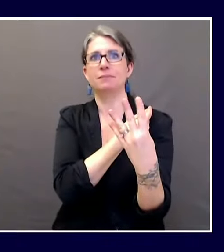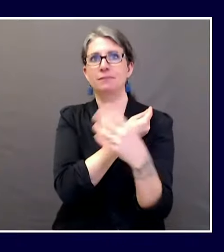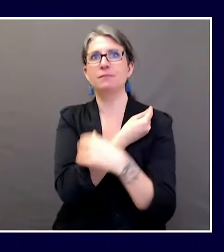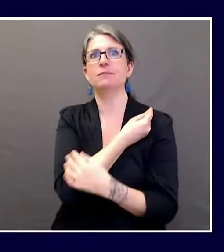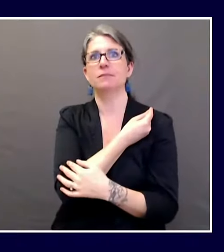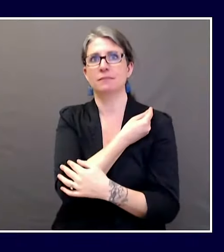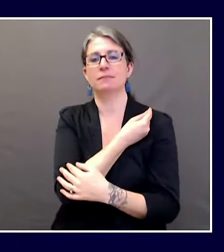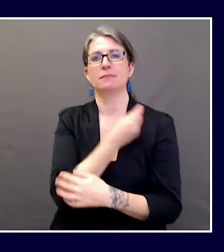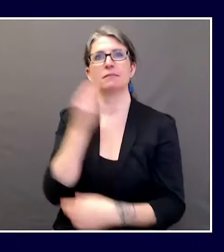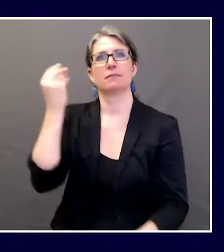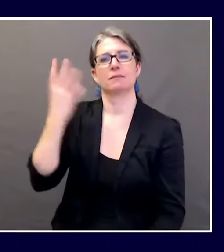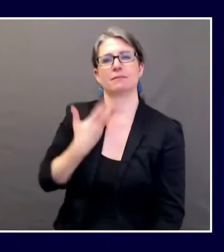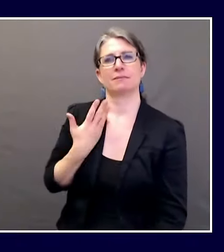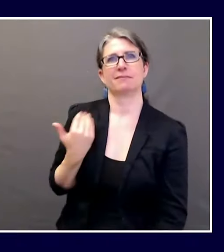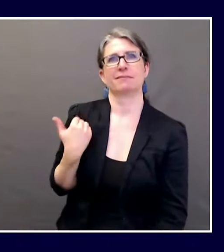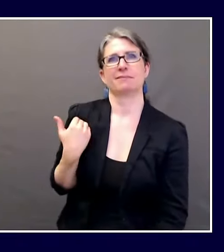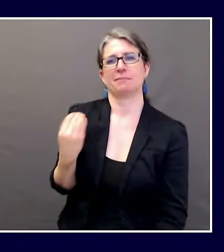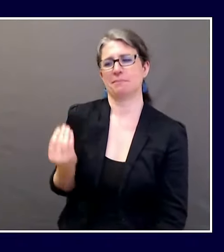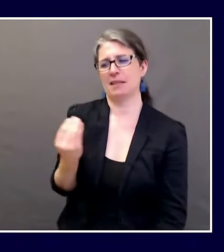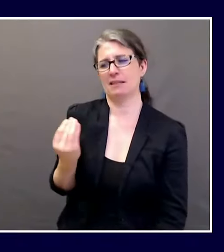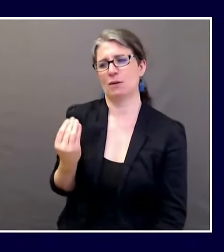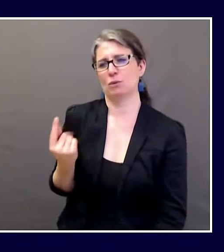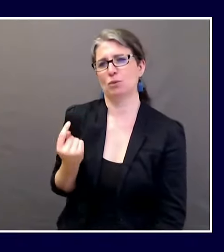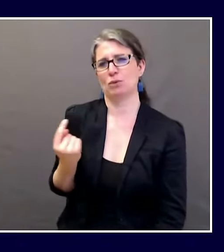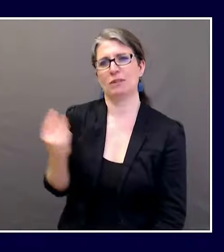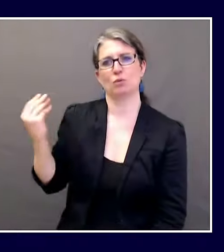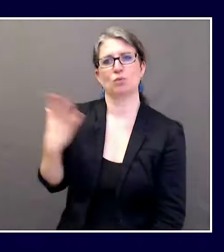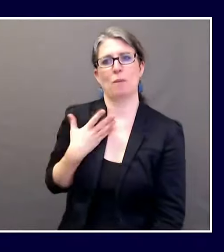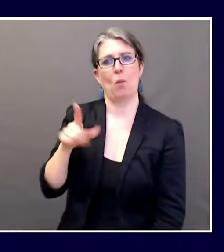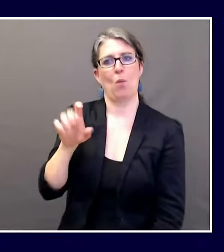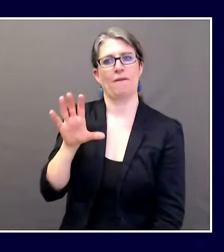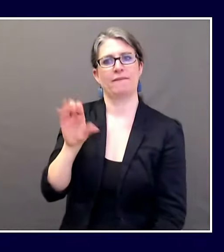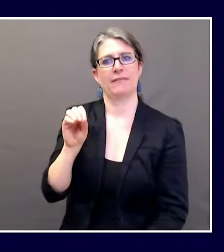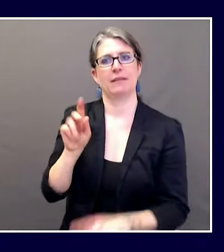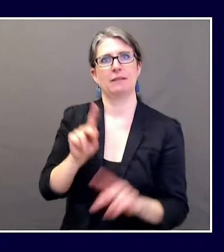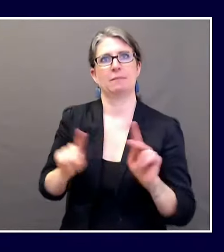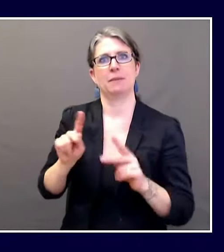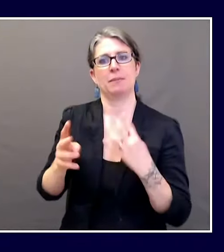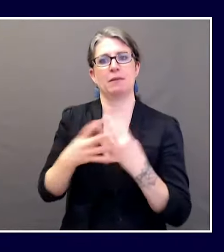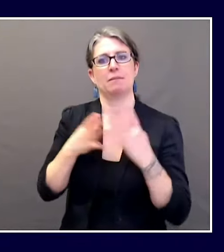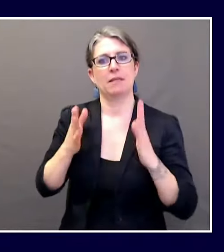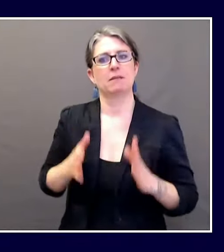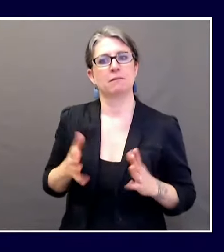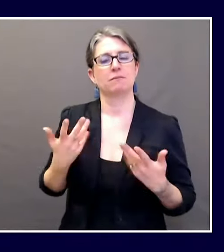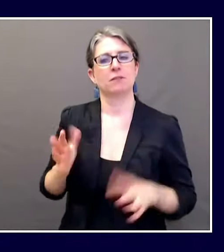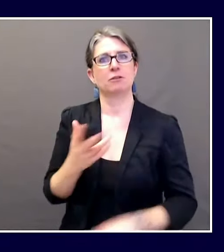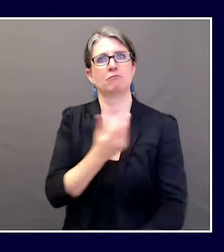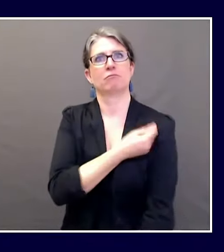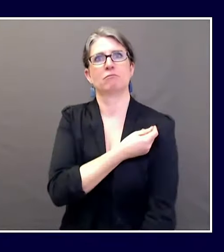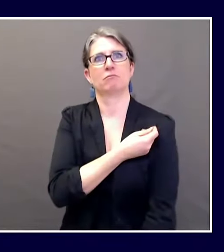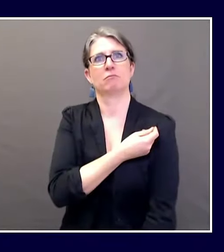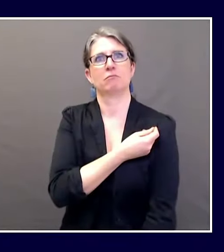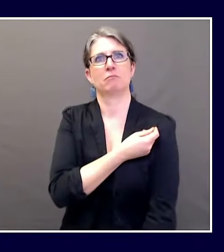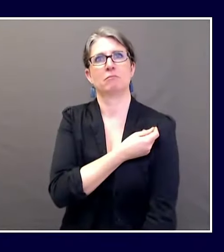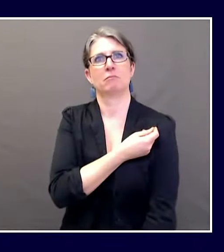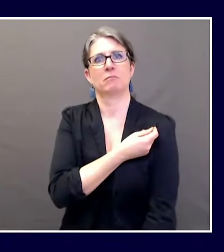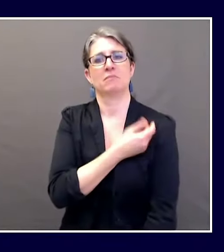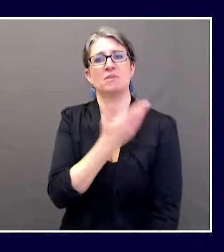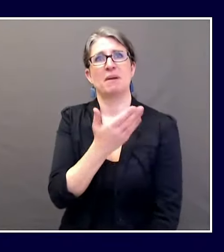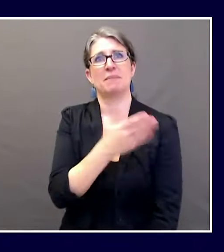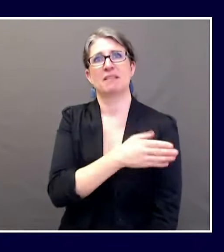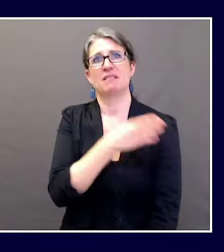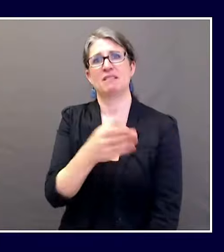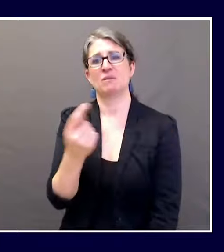Well, I think the vaccine was delivered on Monday. They probably started vaccinating on Tuesday. So that was as of close of business